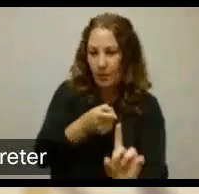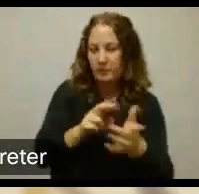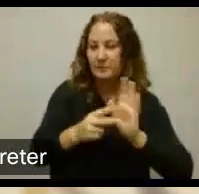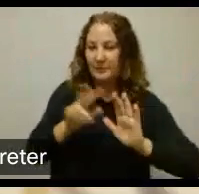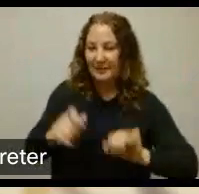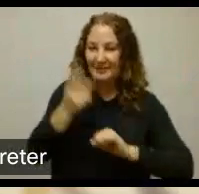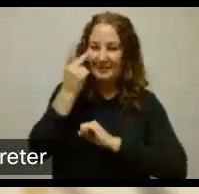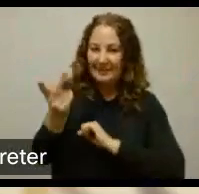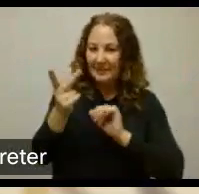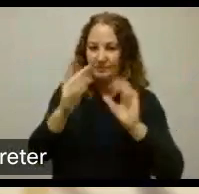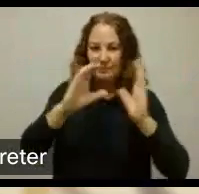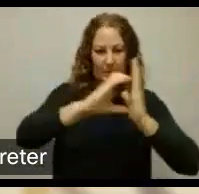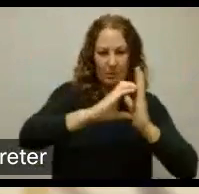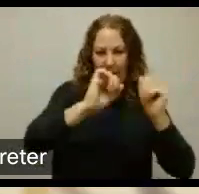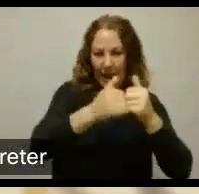grows within this paragraph.